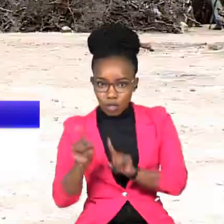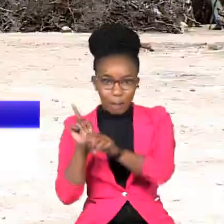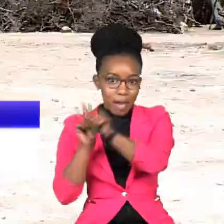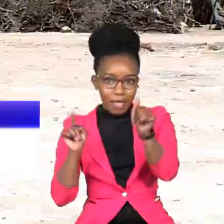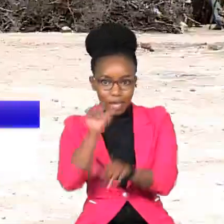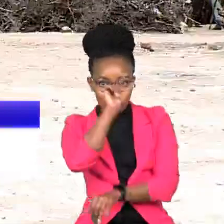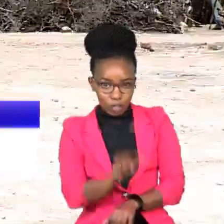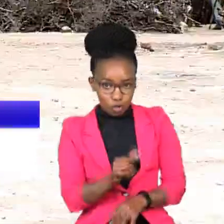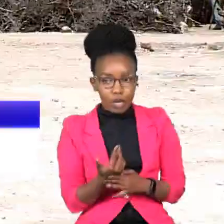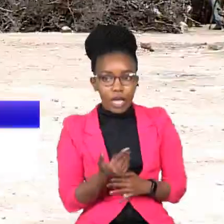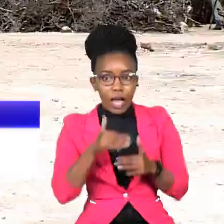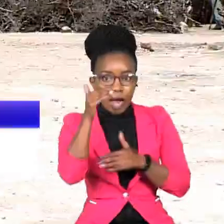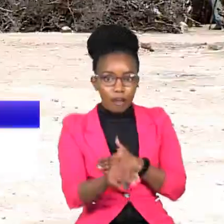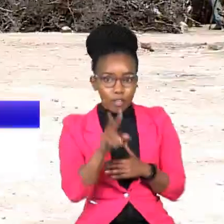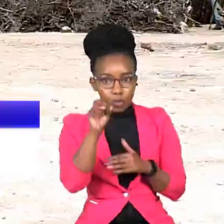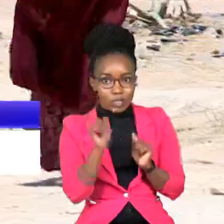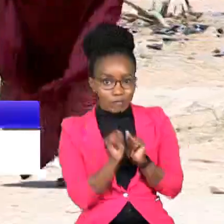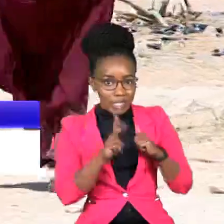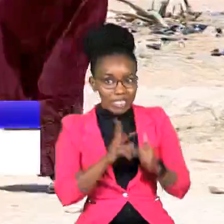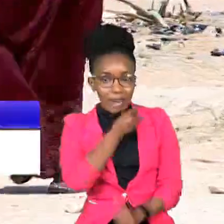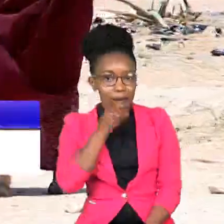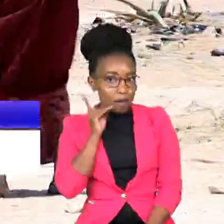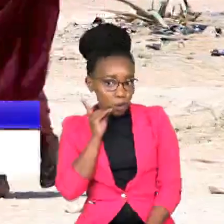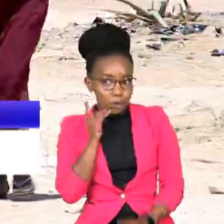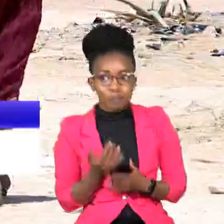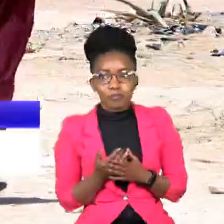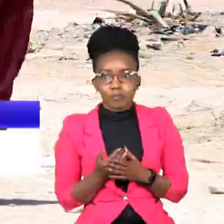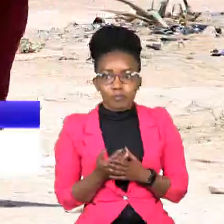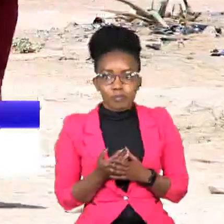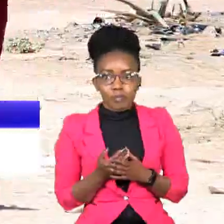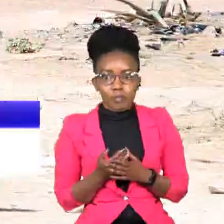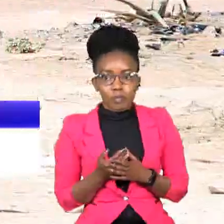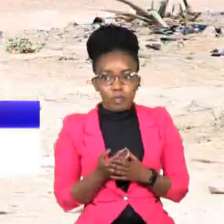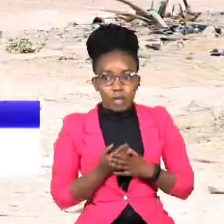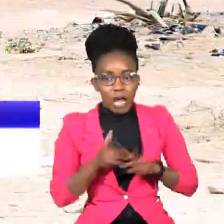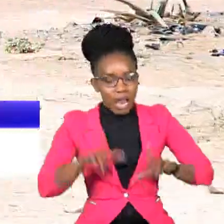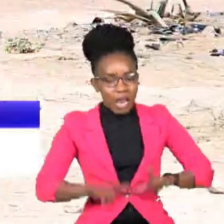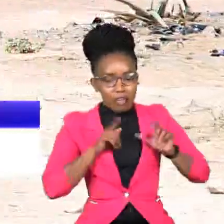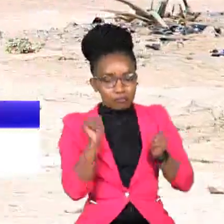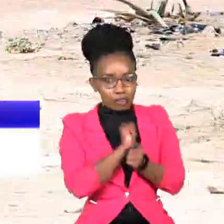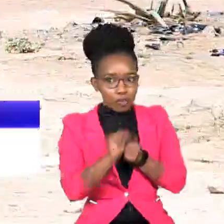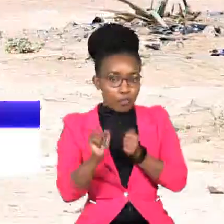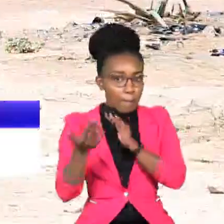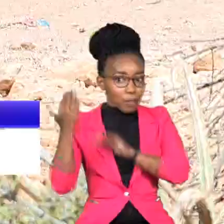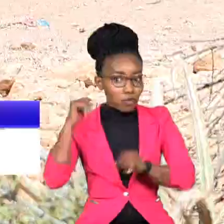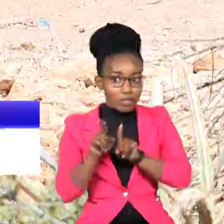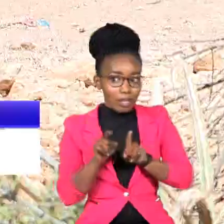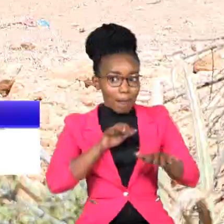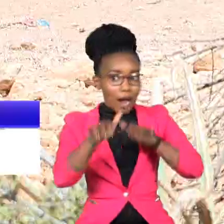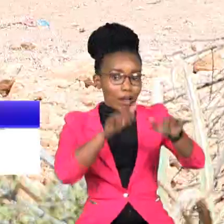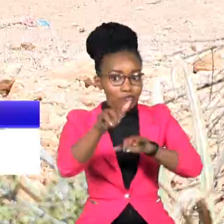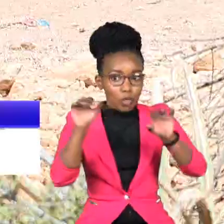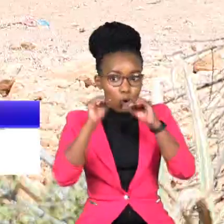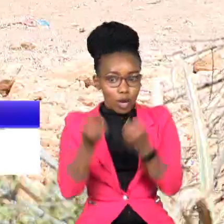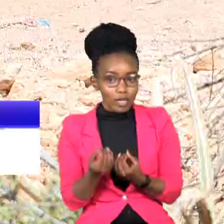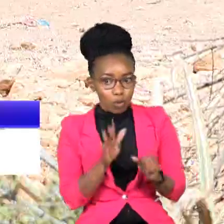regions following the 2017 drought. And after losing all or most of their livelihood, mainly livestock, a number of